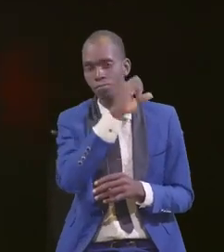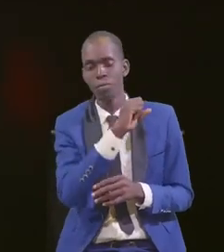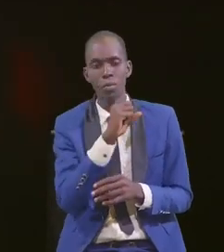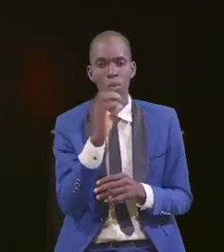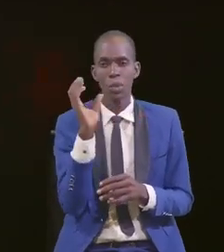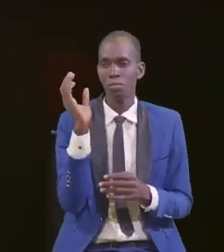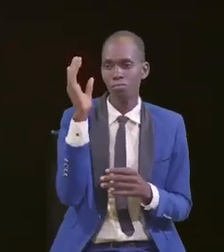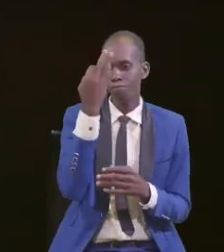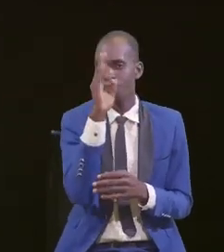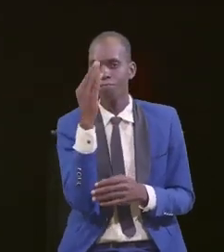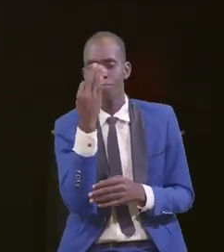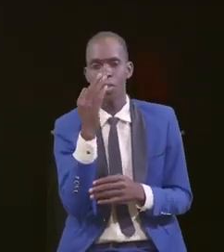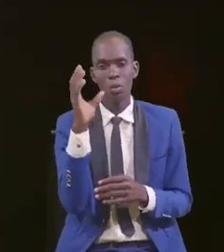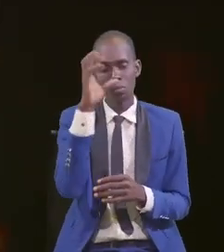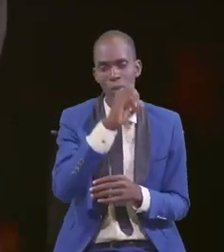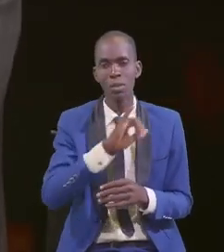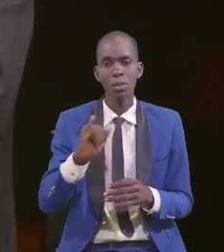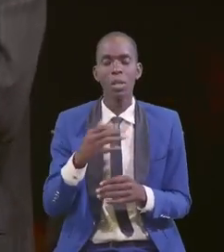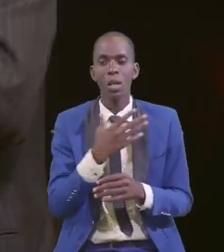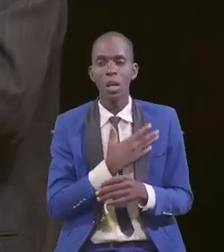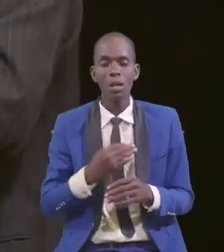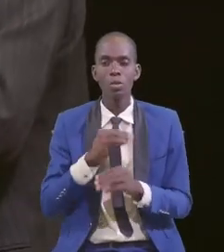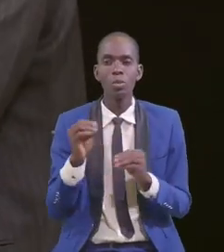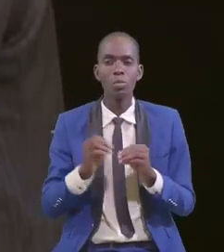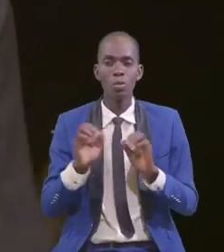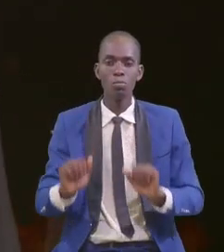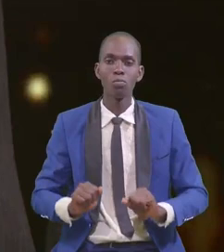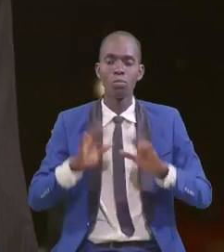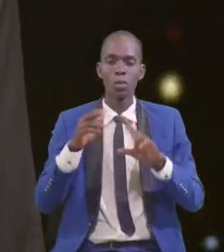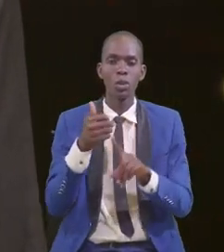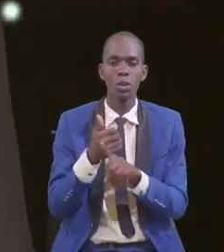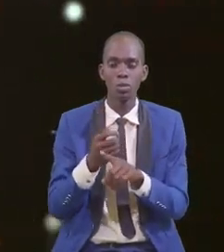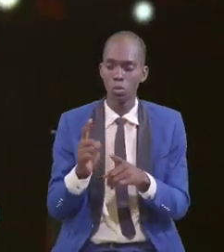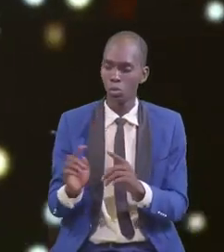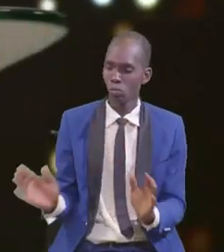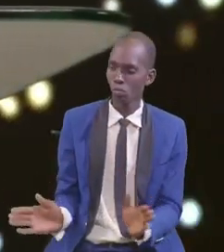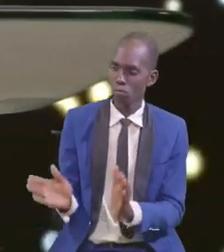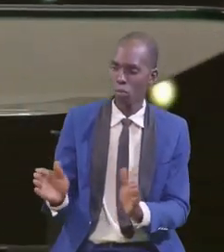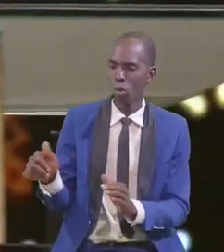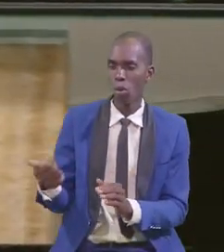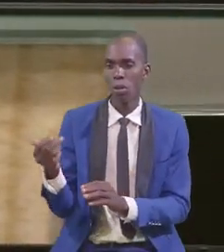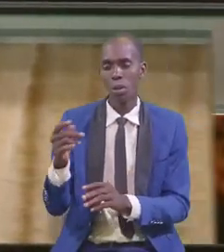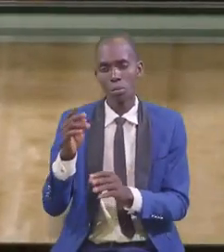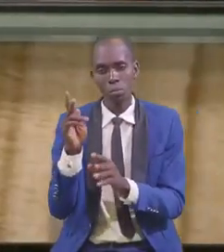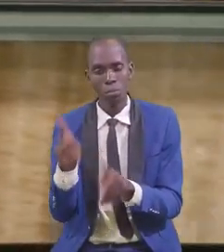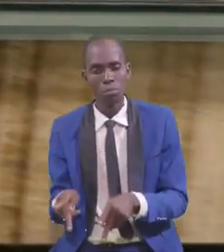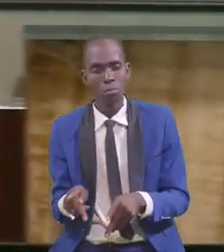other things, that they are no more giving themselves to lifting up that faith, expanding that faith,